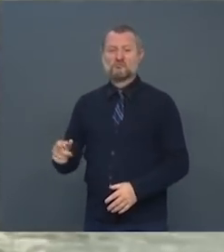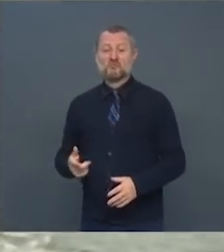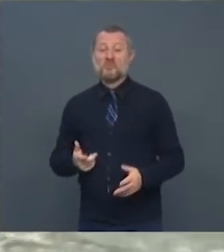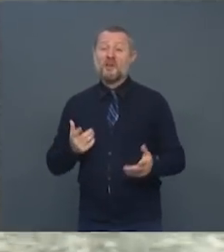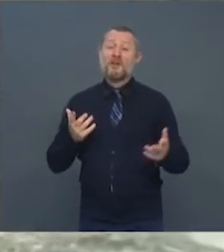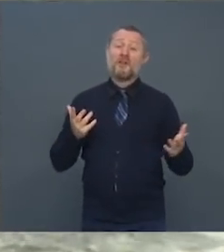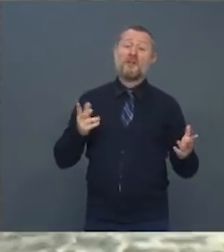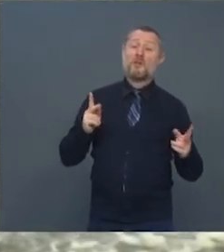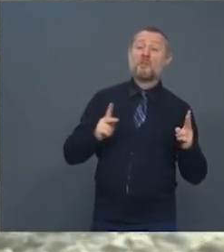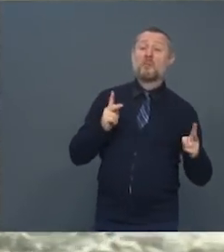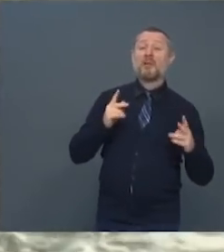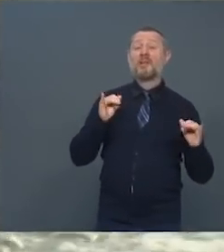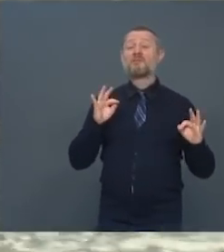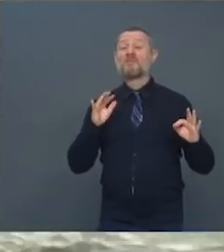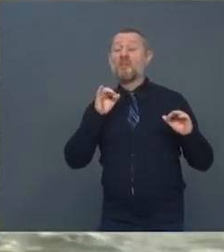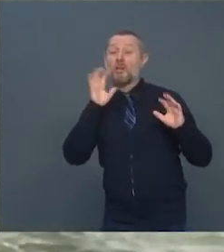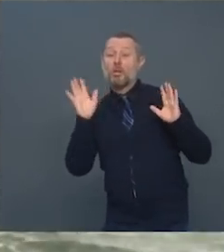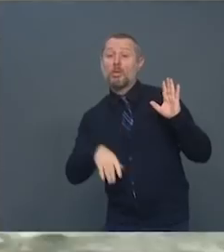denial is.